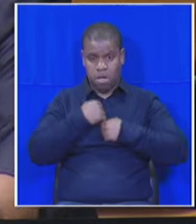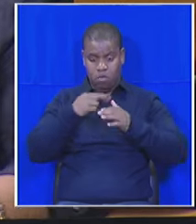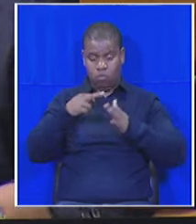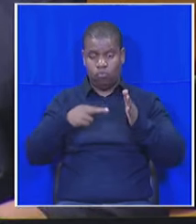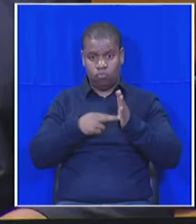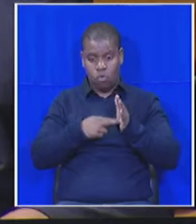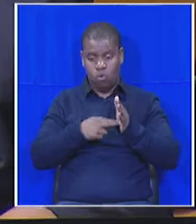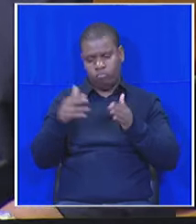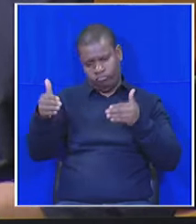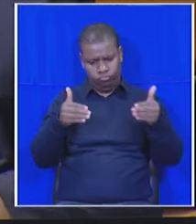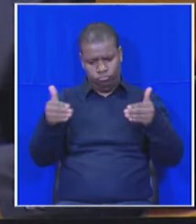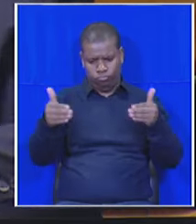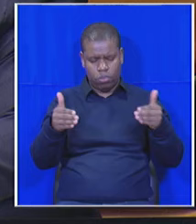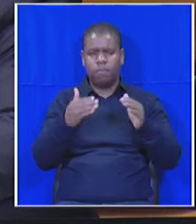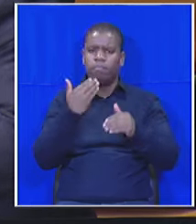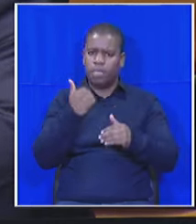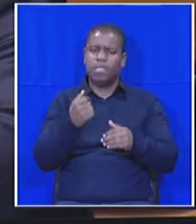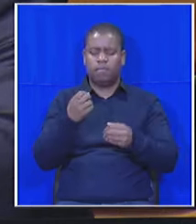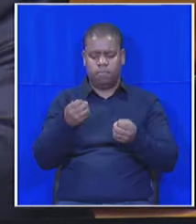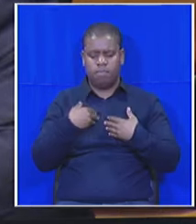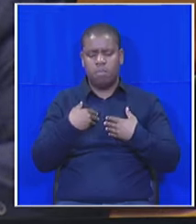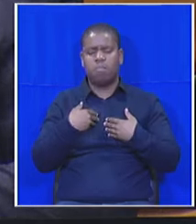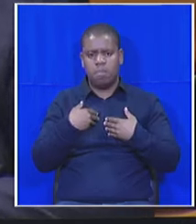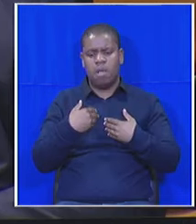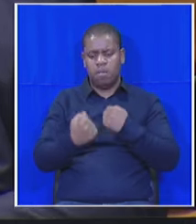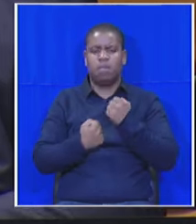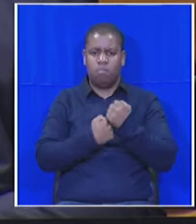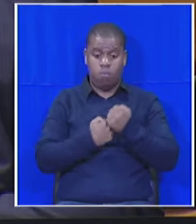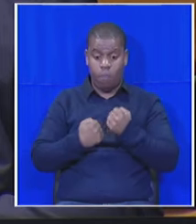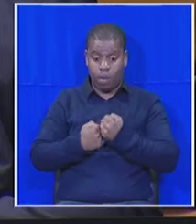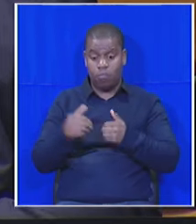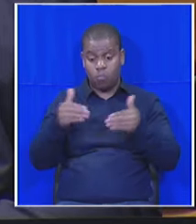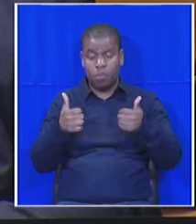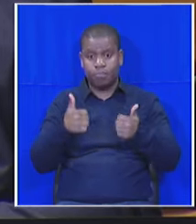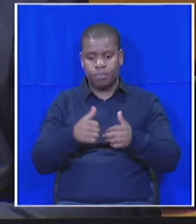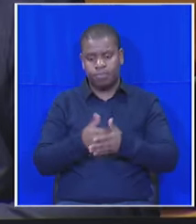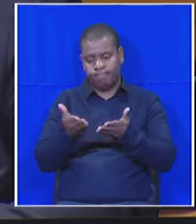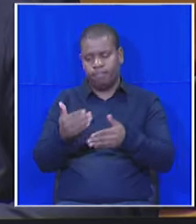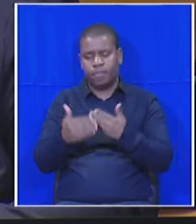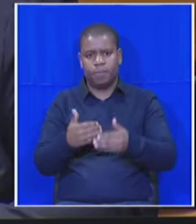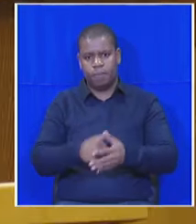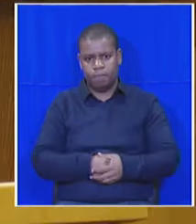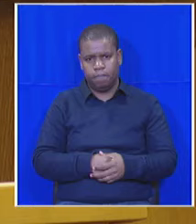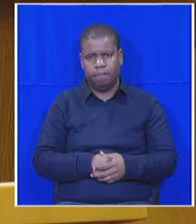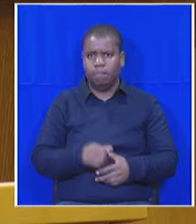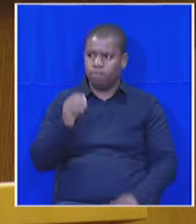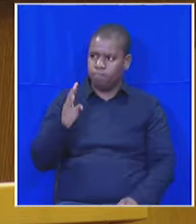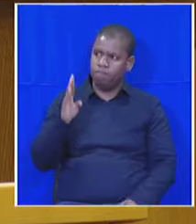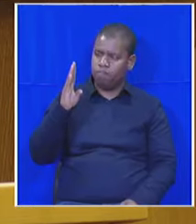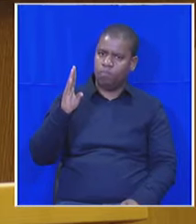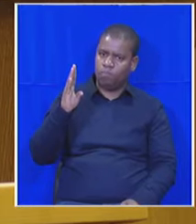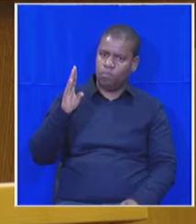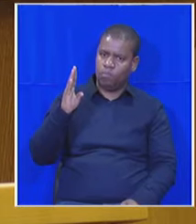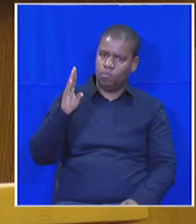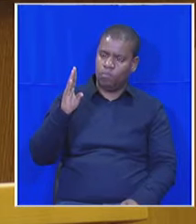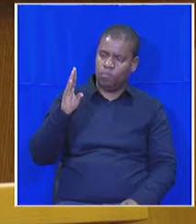can regulate the functioning of this House? Honourable member, you may proceed. Madam House Chair, I respect your